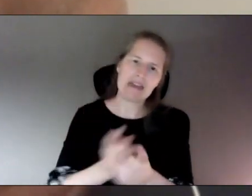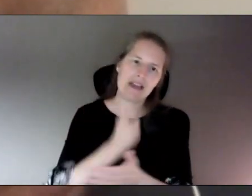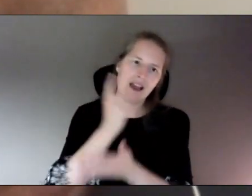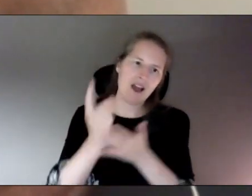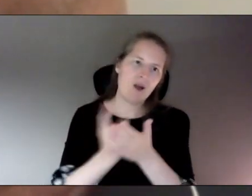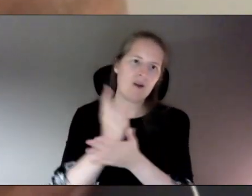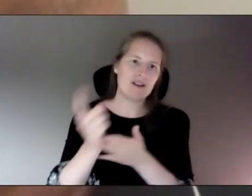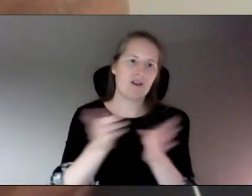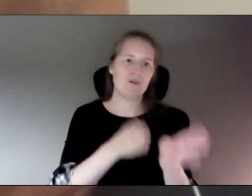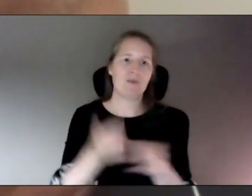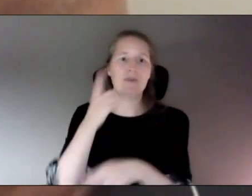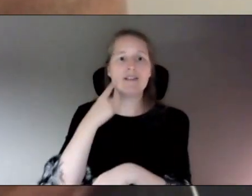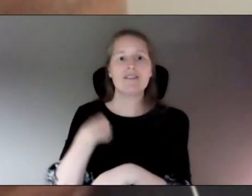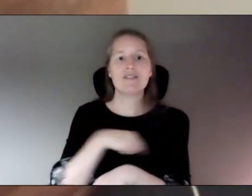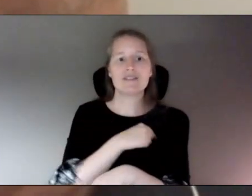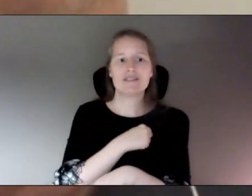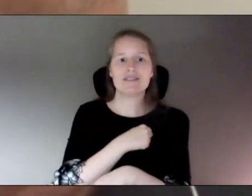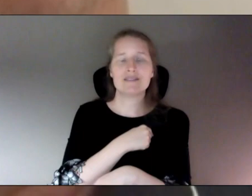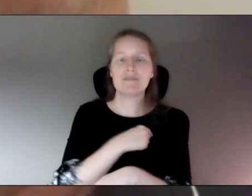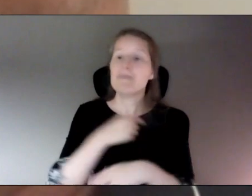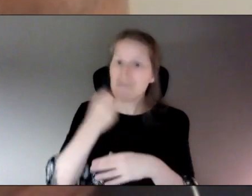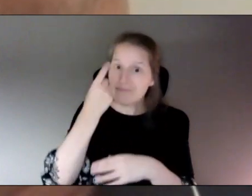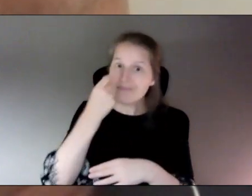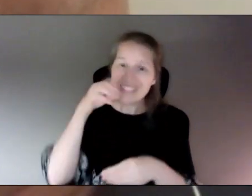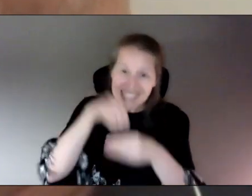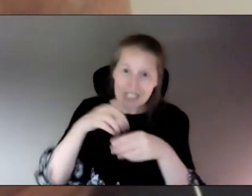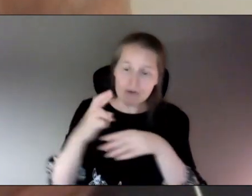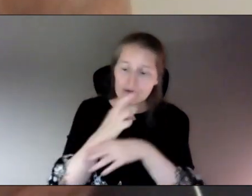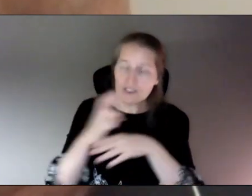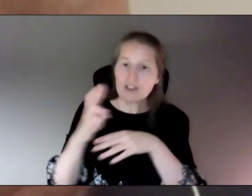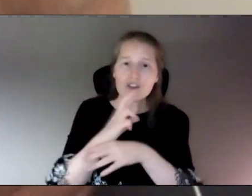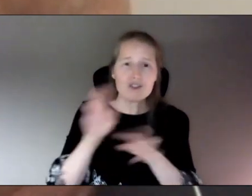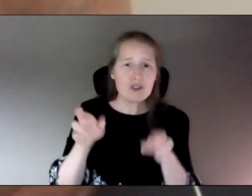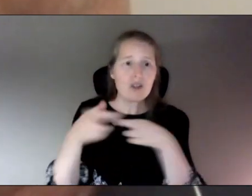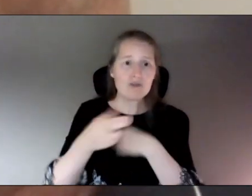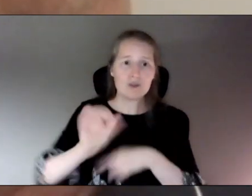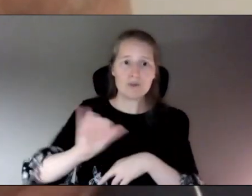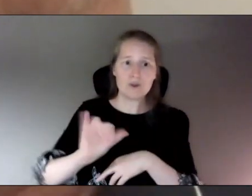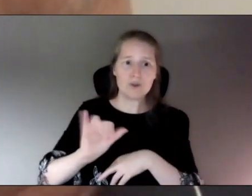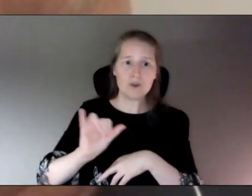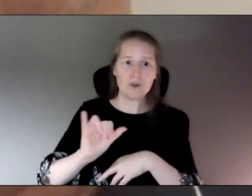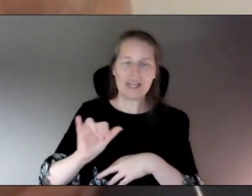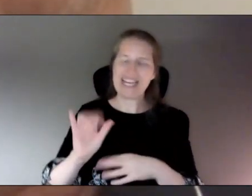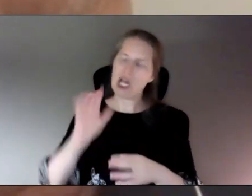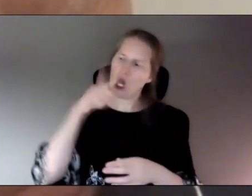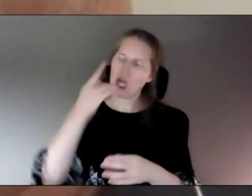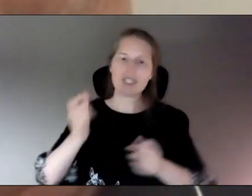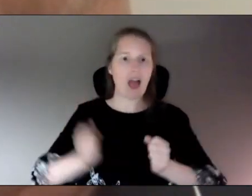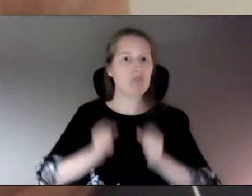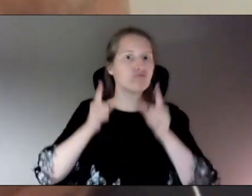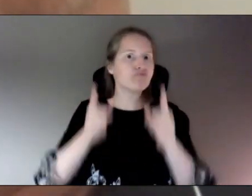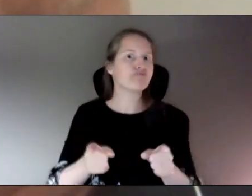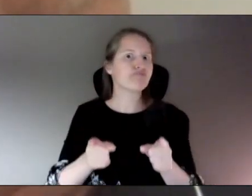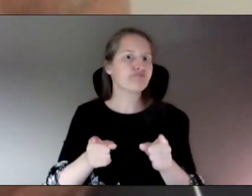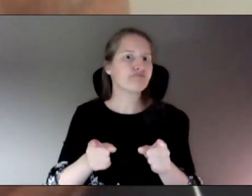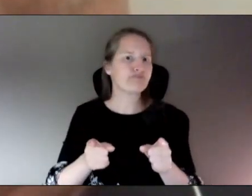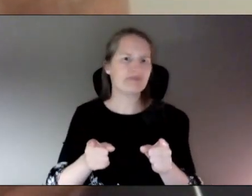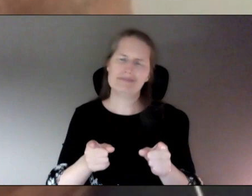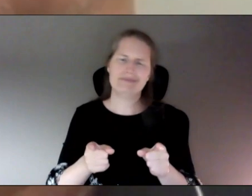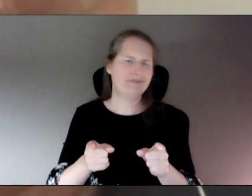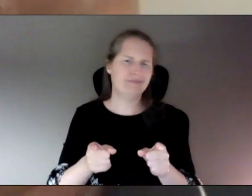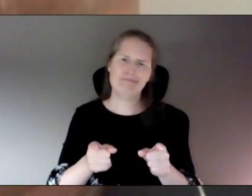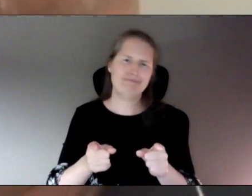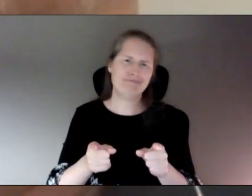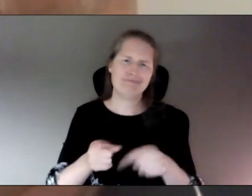us. Even in the rehearsal room, it appears to be totally spontaneous. Jose's